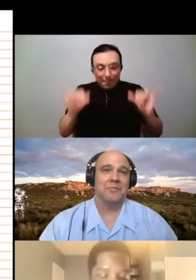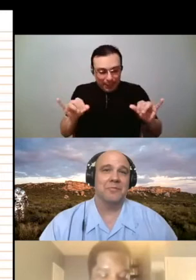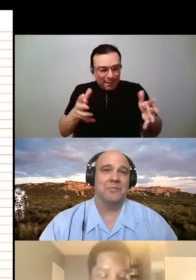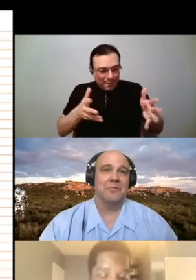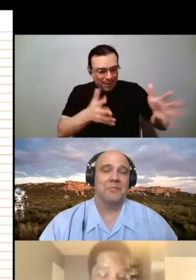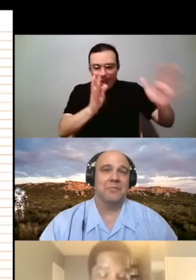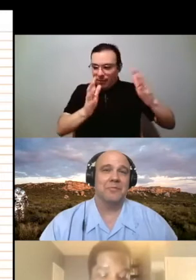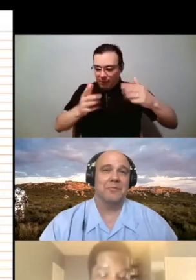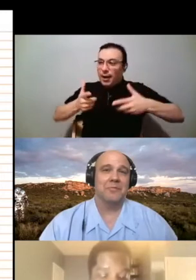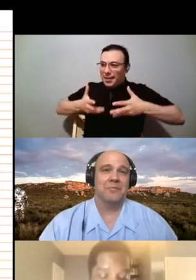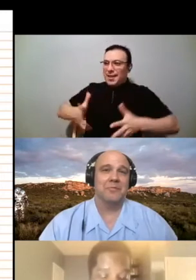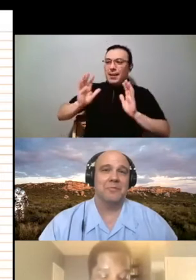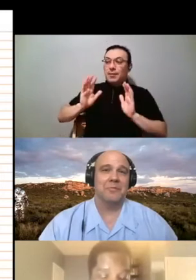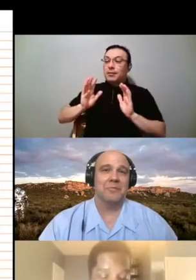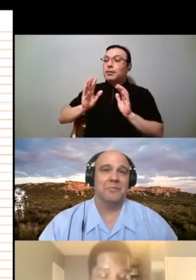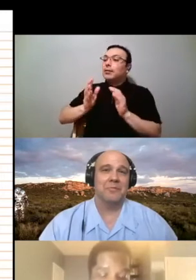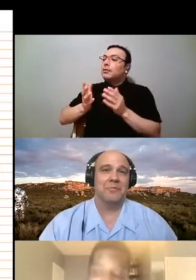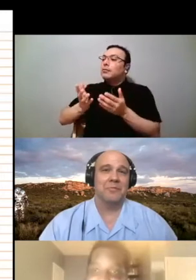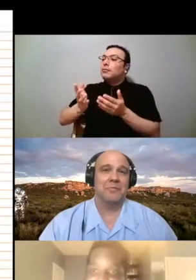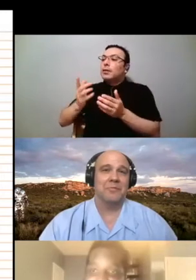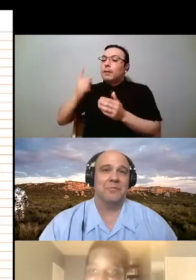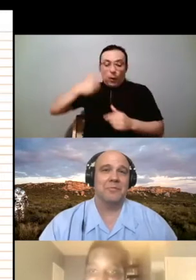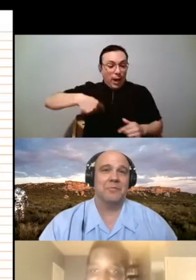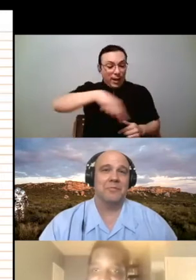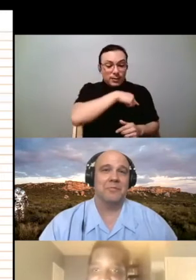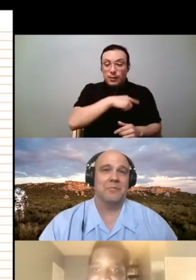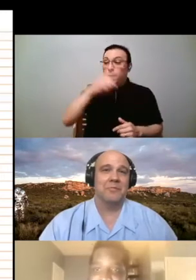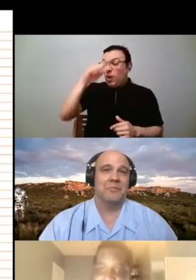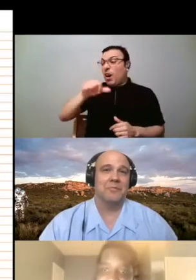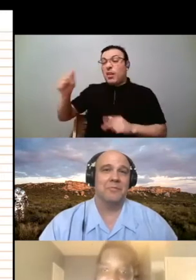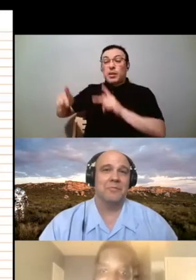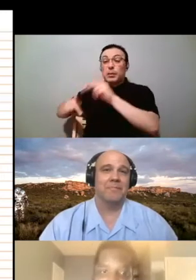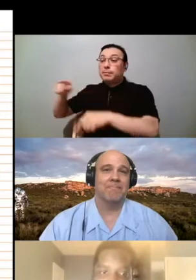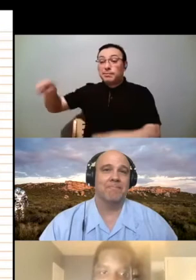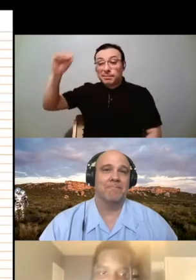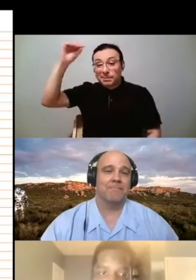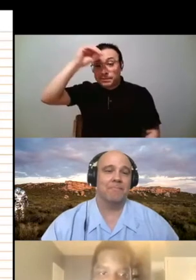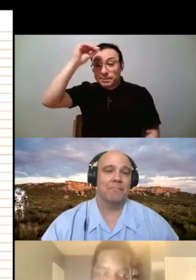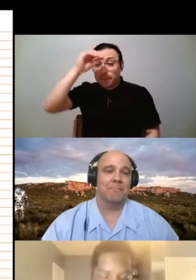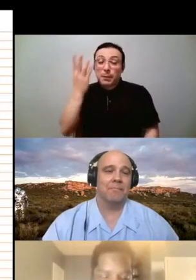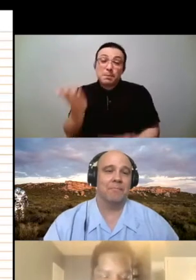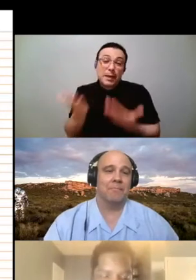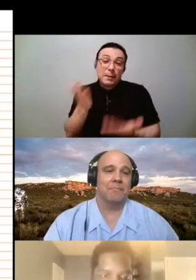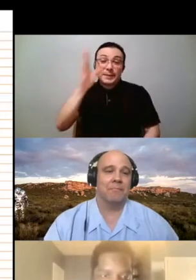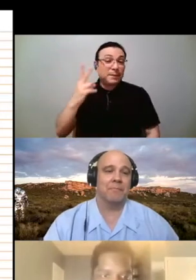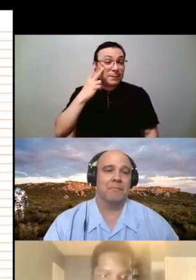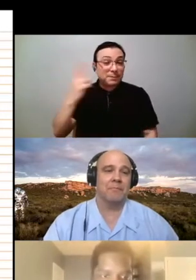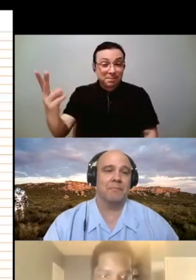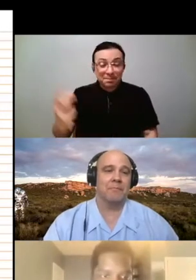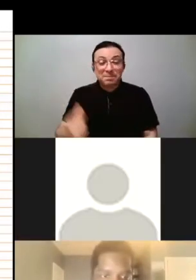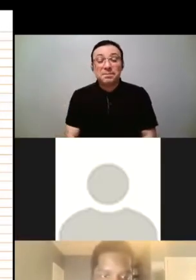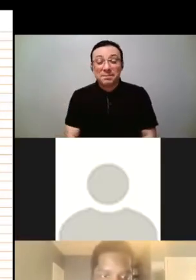those who don't yet know, and may never see. Thank you.